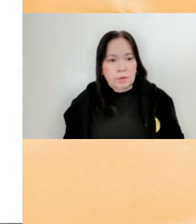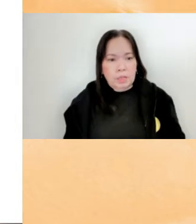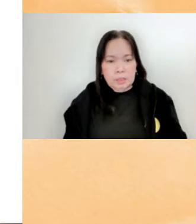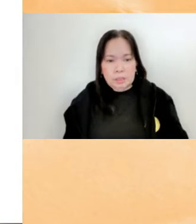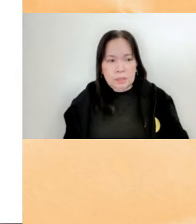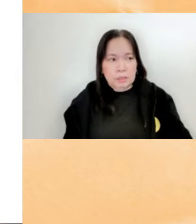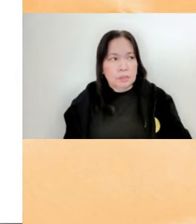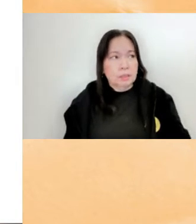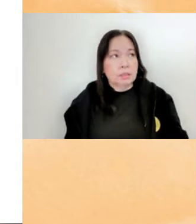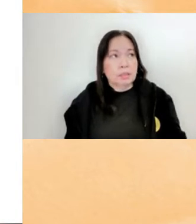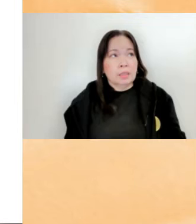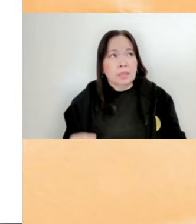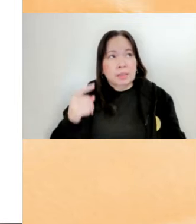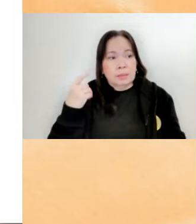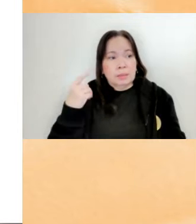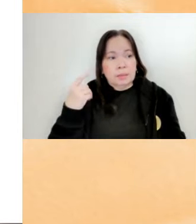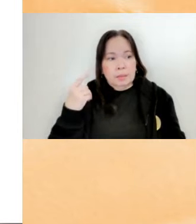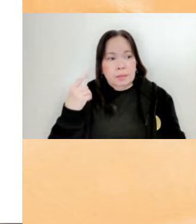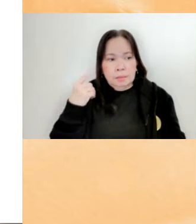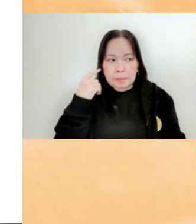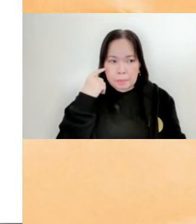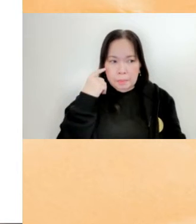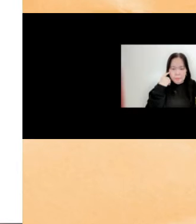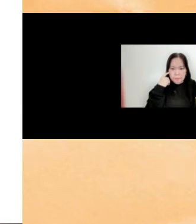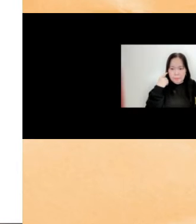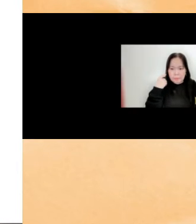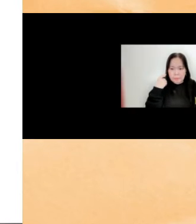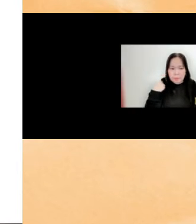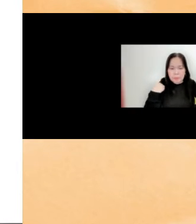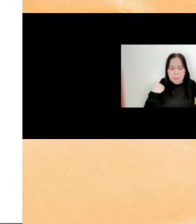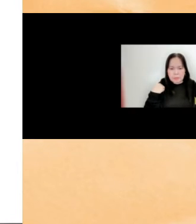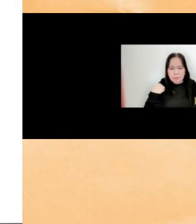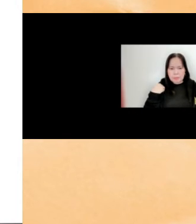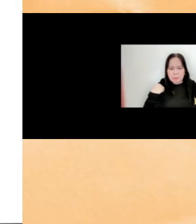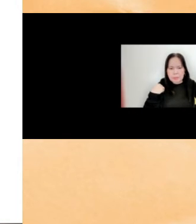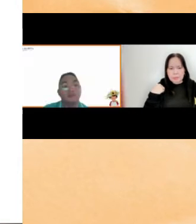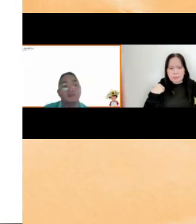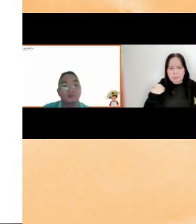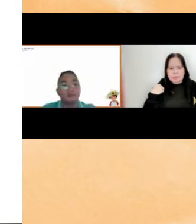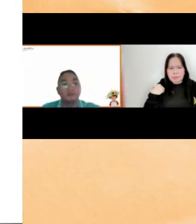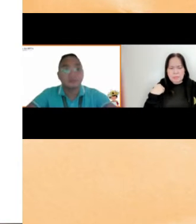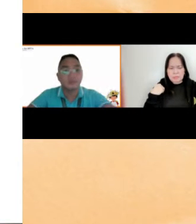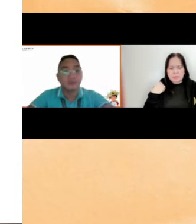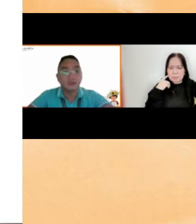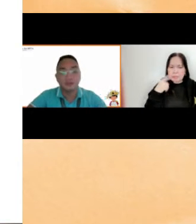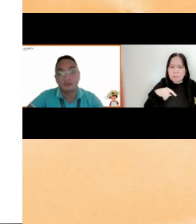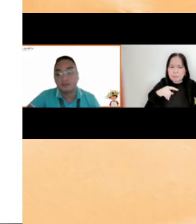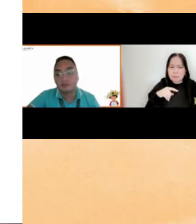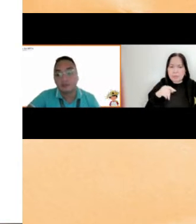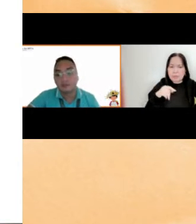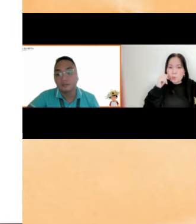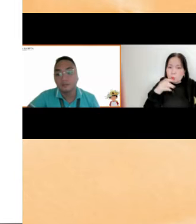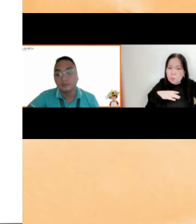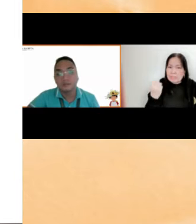Mental health workers should not overlook the social determinants like the social status of women, the tasks that